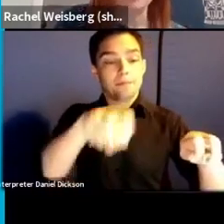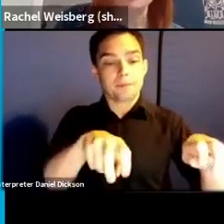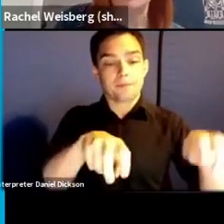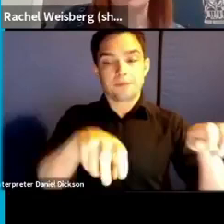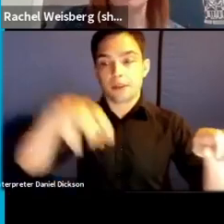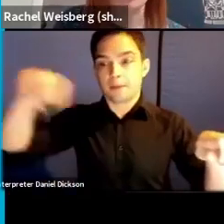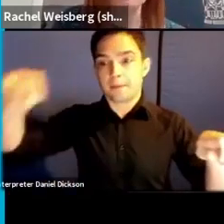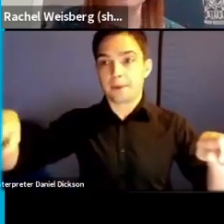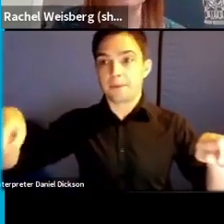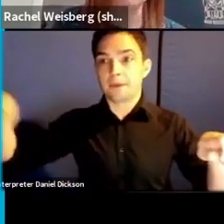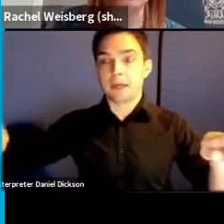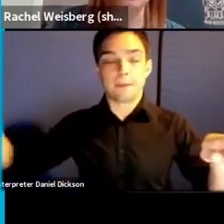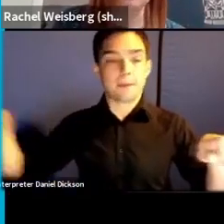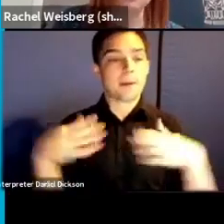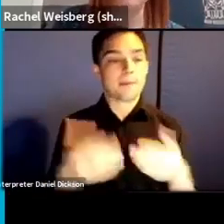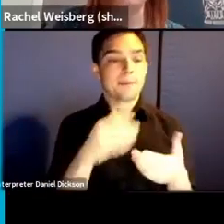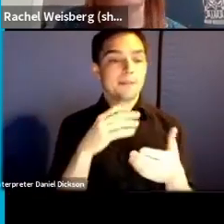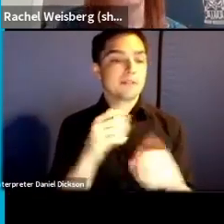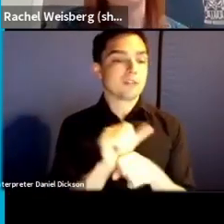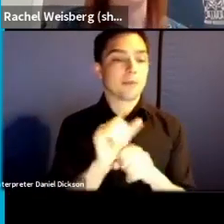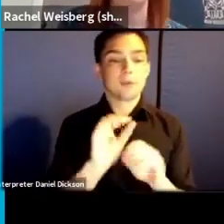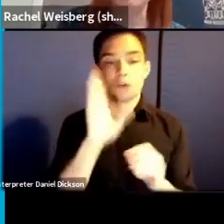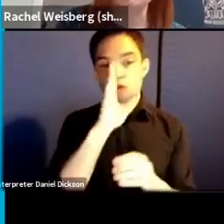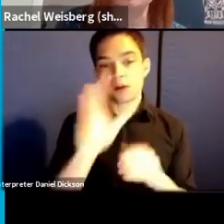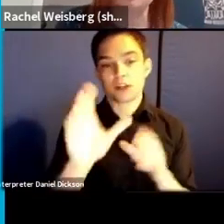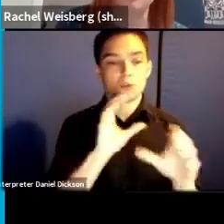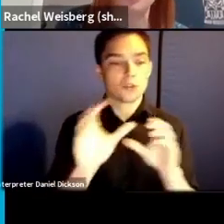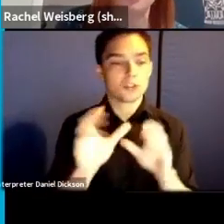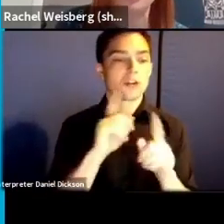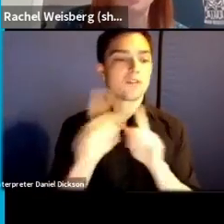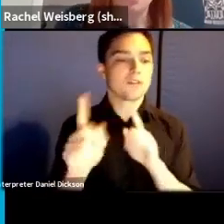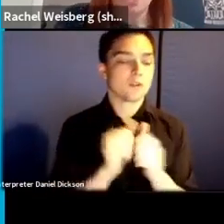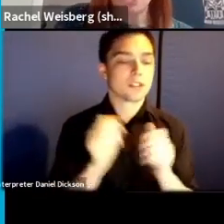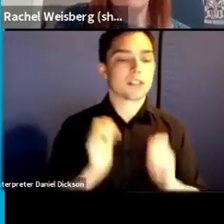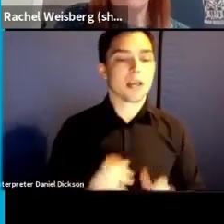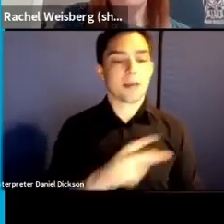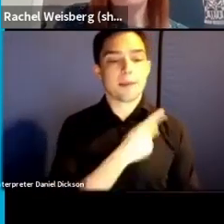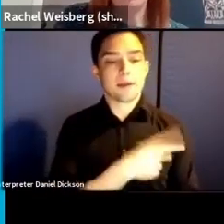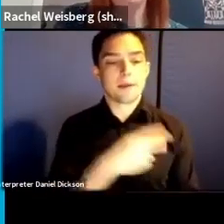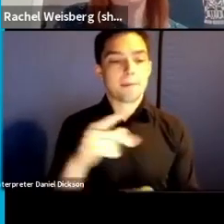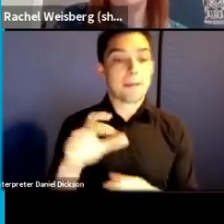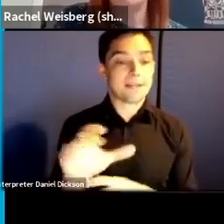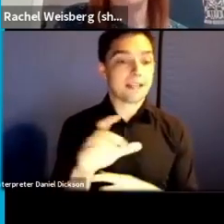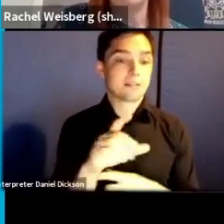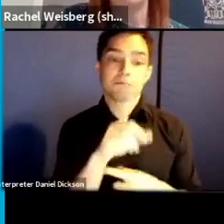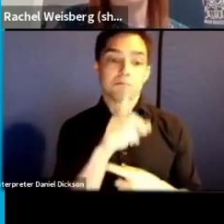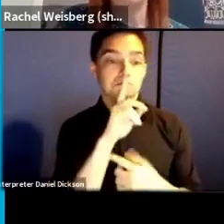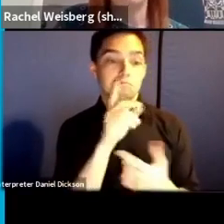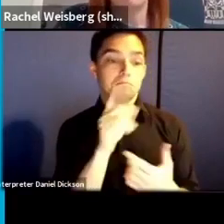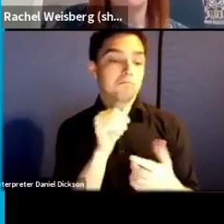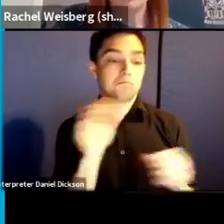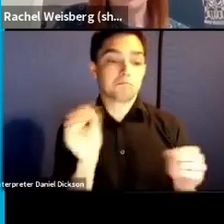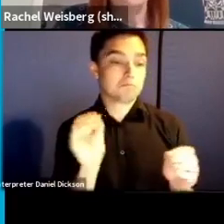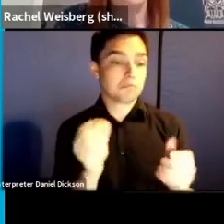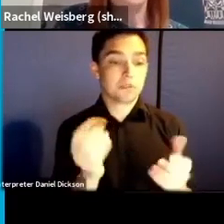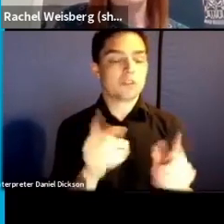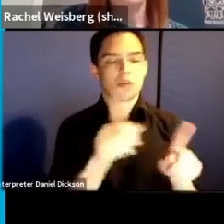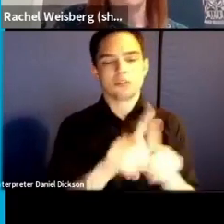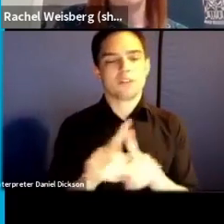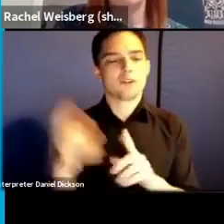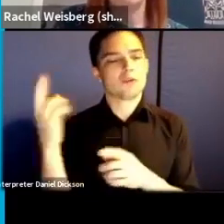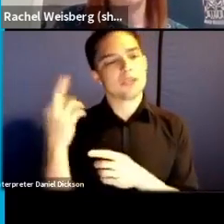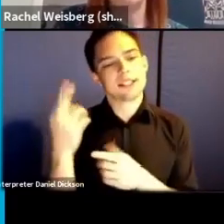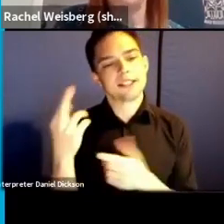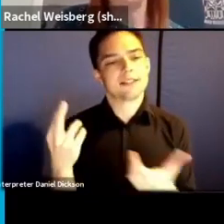no direct conversations or communications between your clients or customers or patients or public. There's all sorts of reasons. And so I